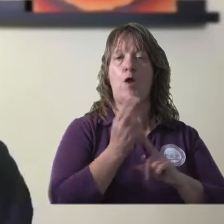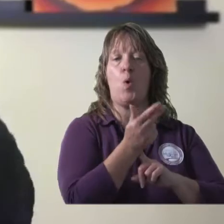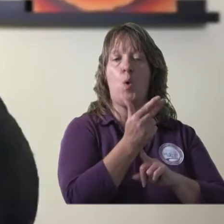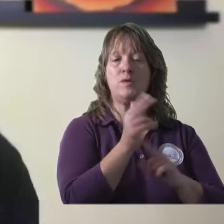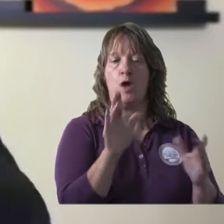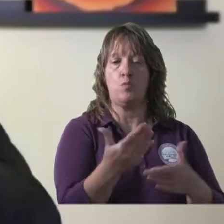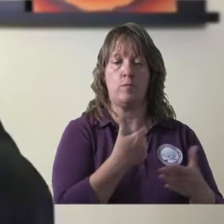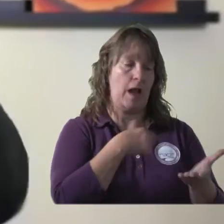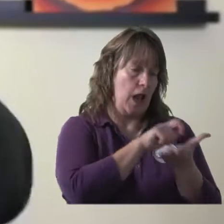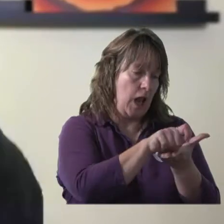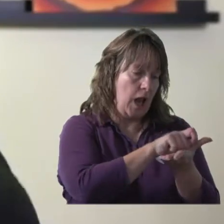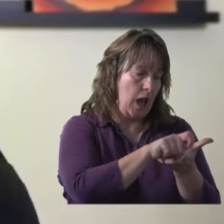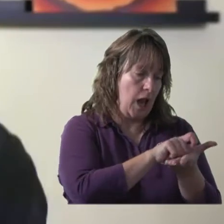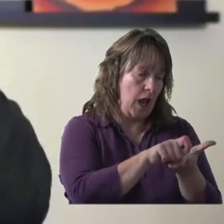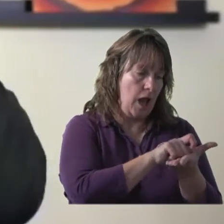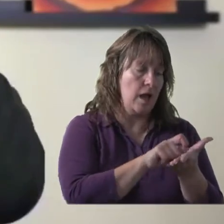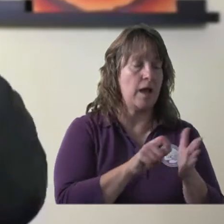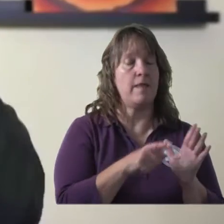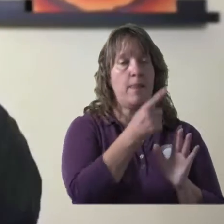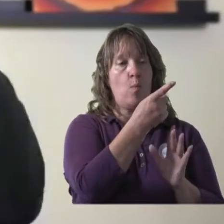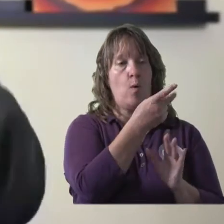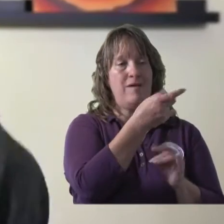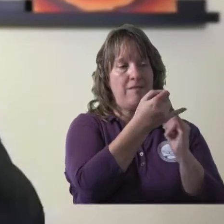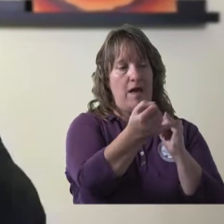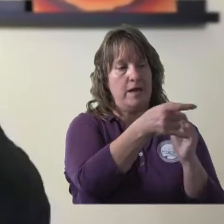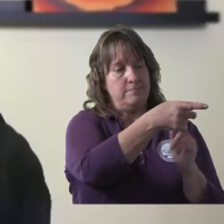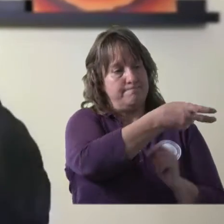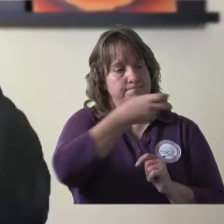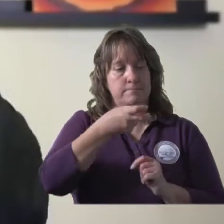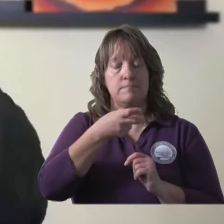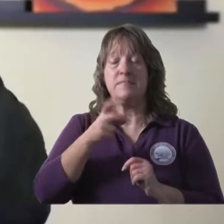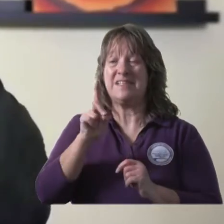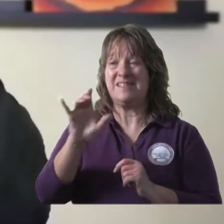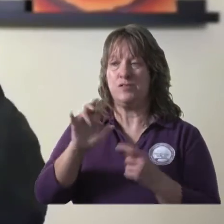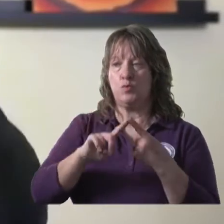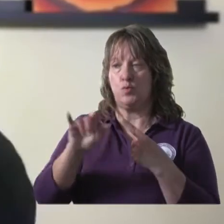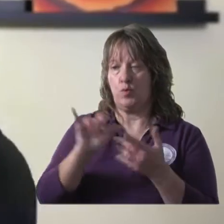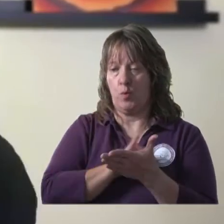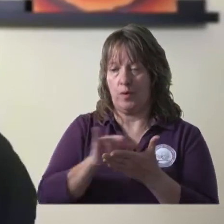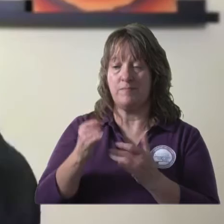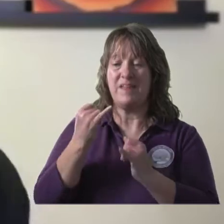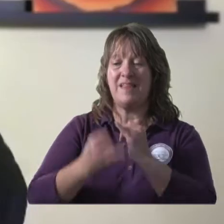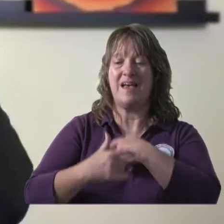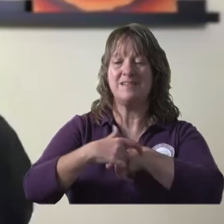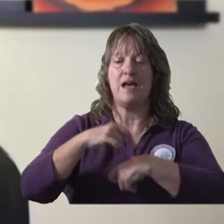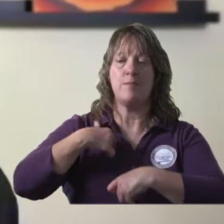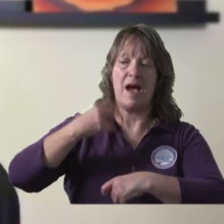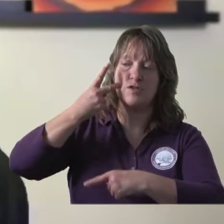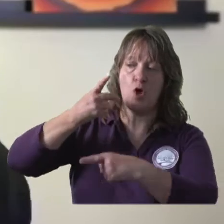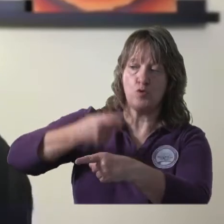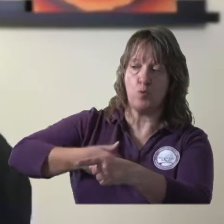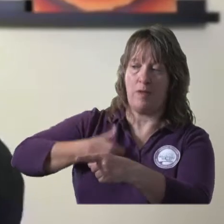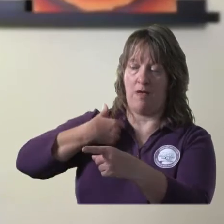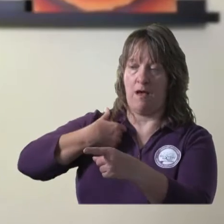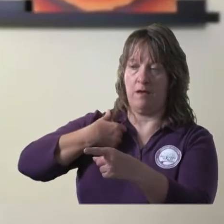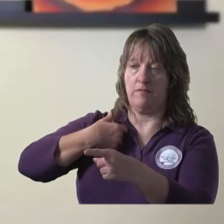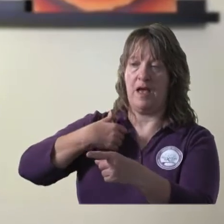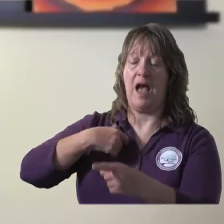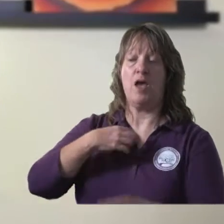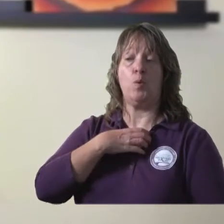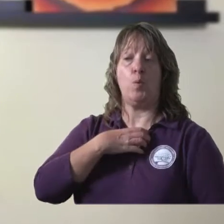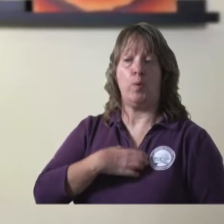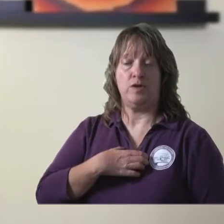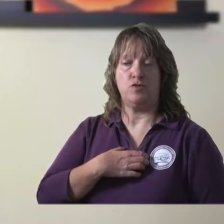had been thinking about from DC to New York was, the last time I saw you alive, I